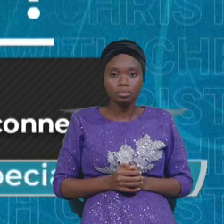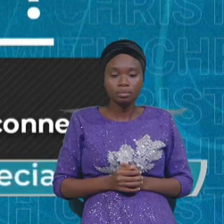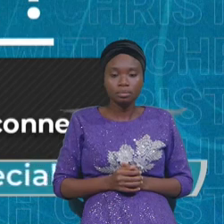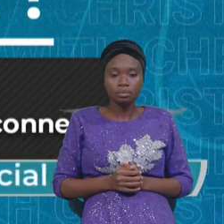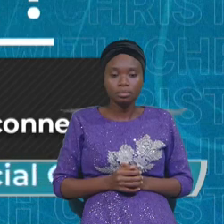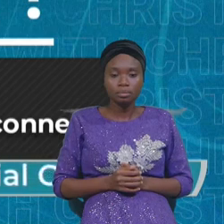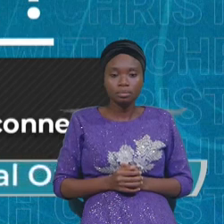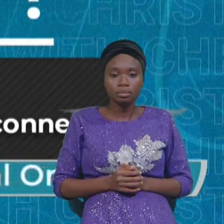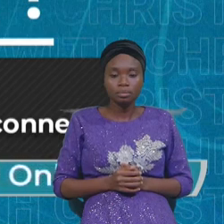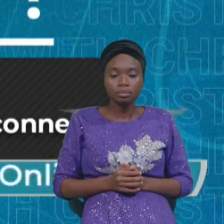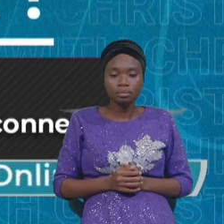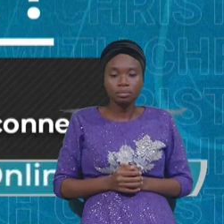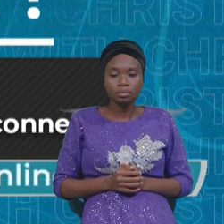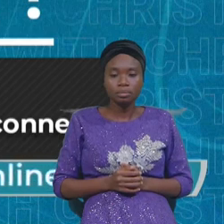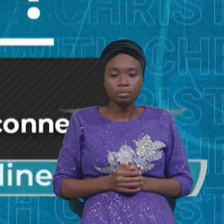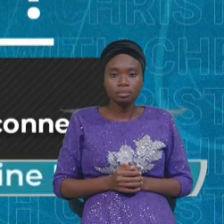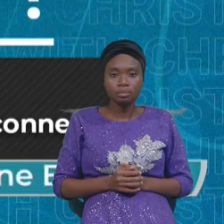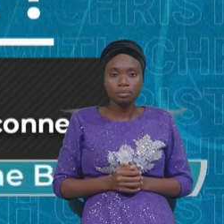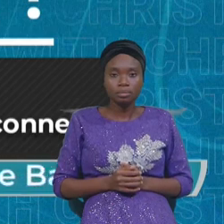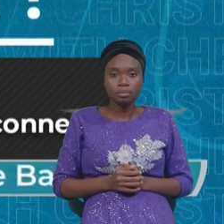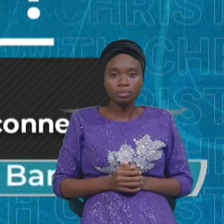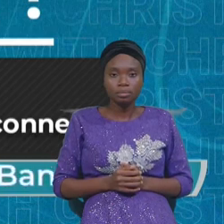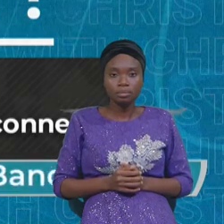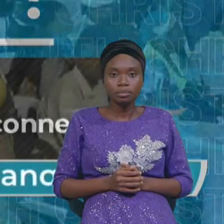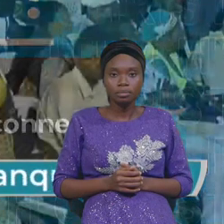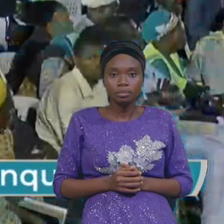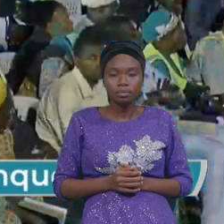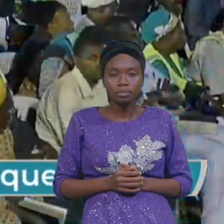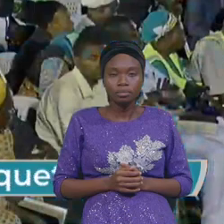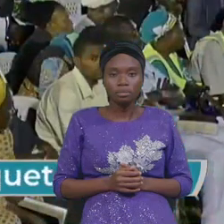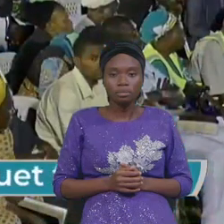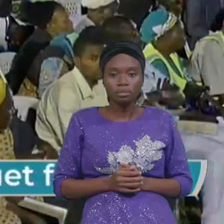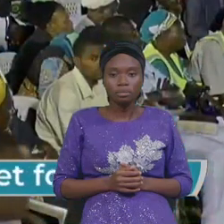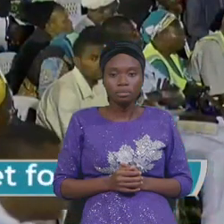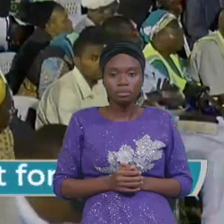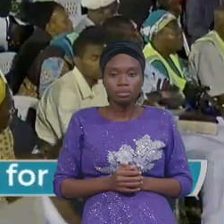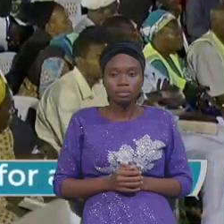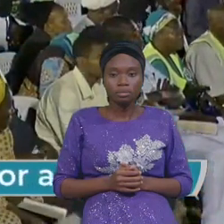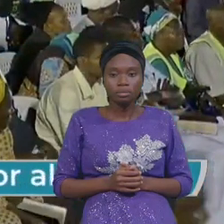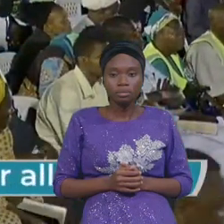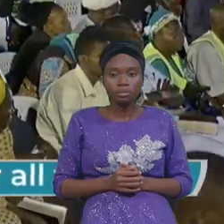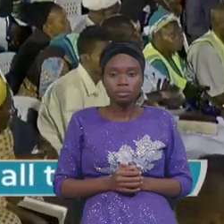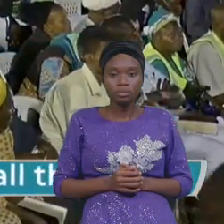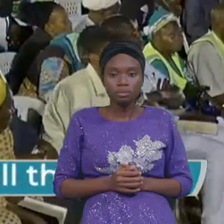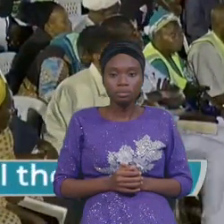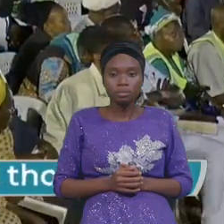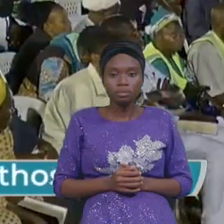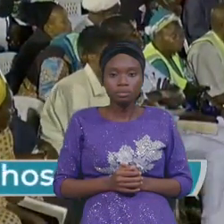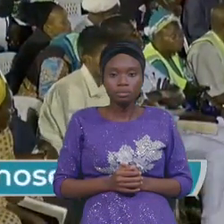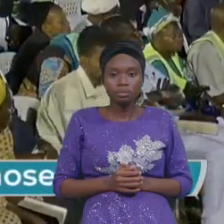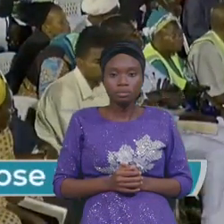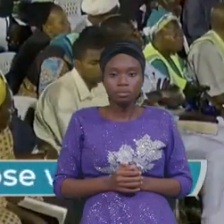row. Okay, thank you. To the far right, thank you very much. I've seen you as